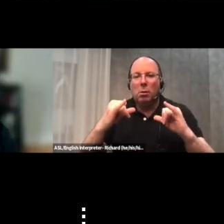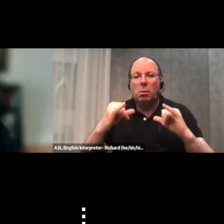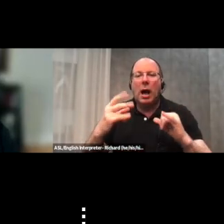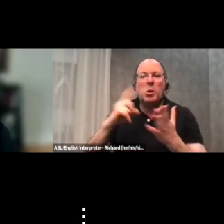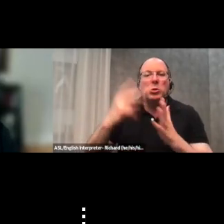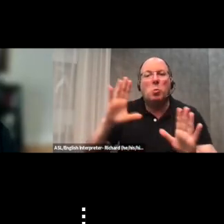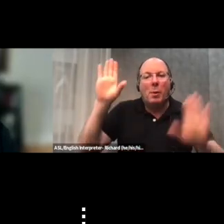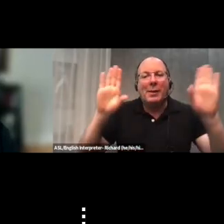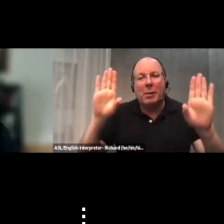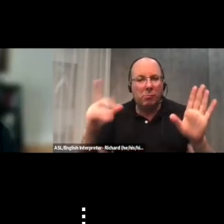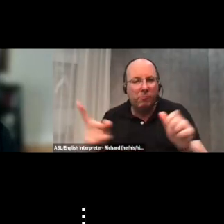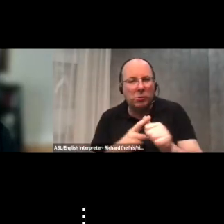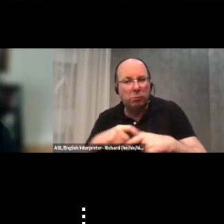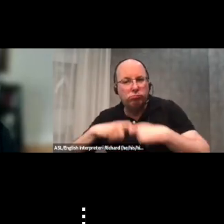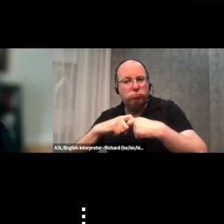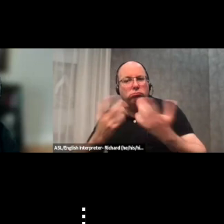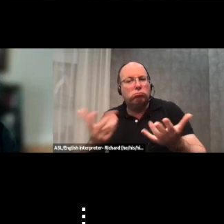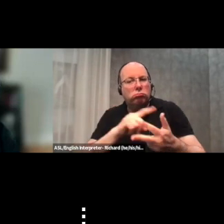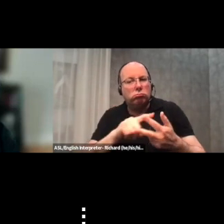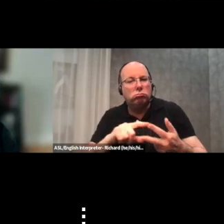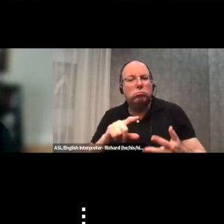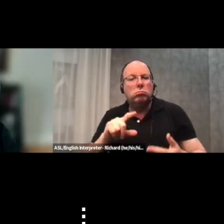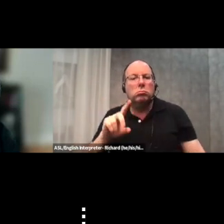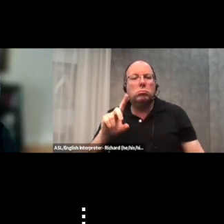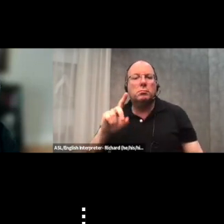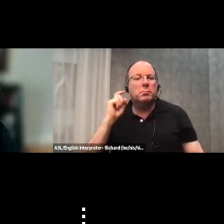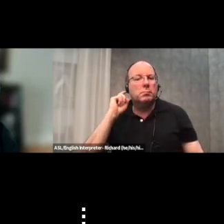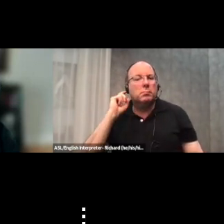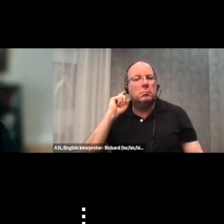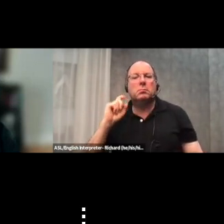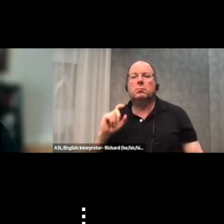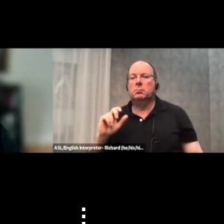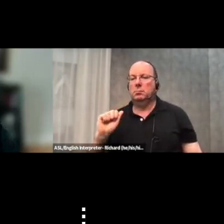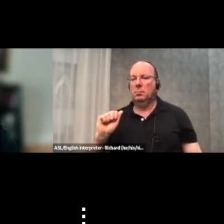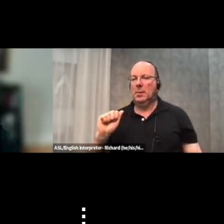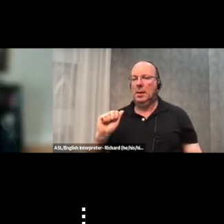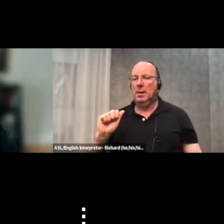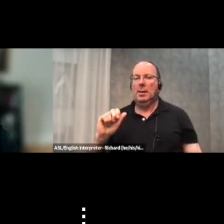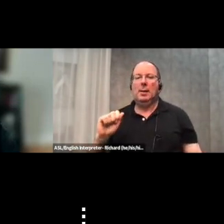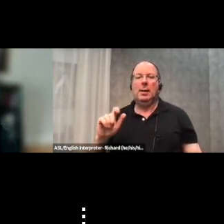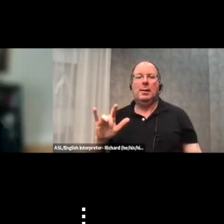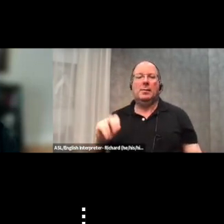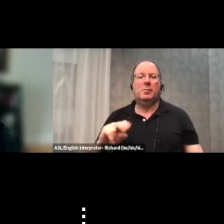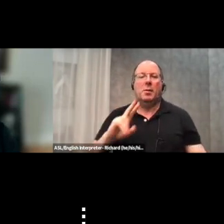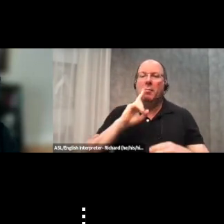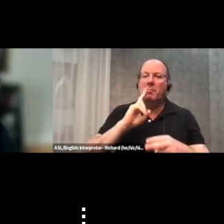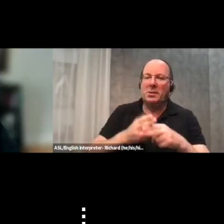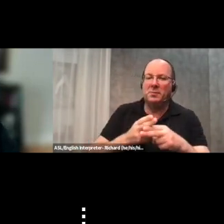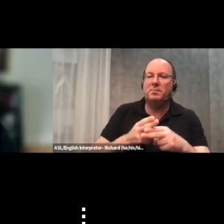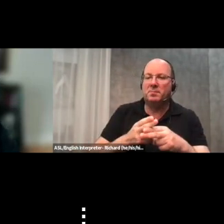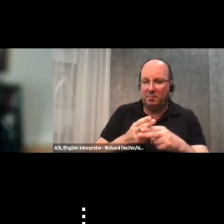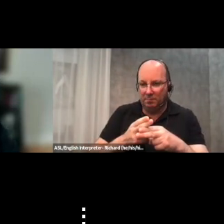hands, so I want to get to those first. Aiden has a hand up. Yeah, if I may, I did want to mention as well, there's